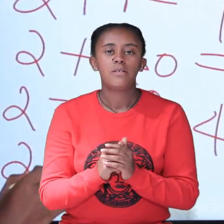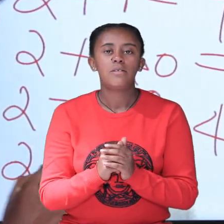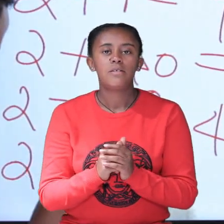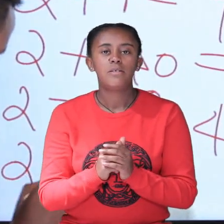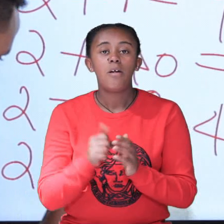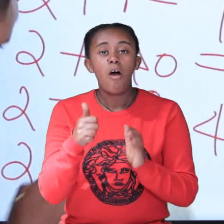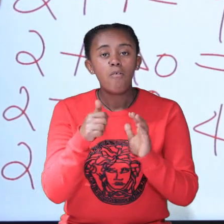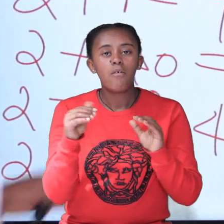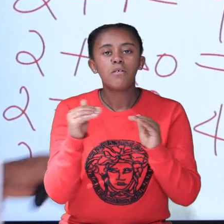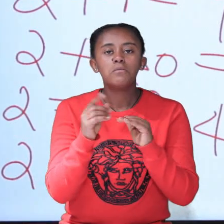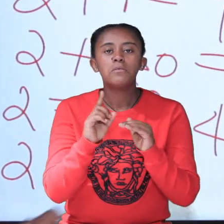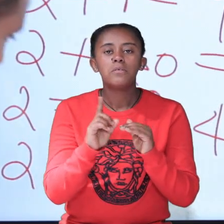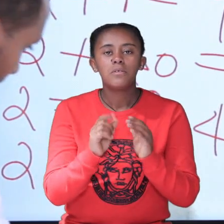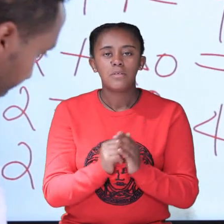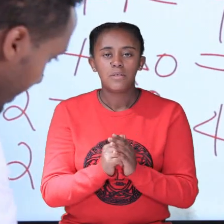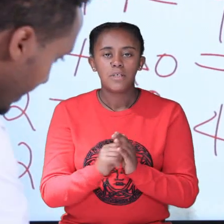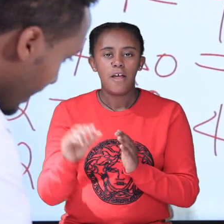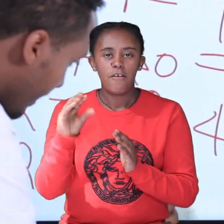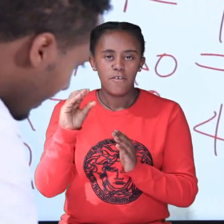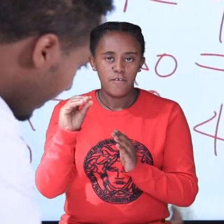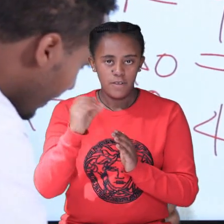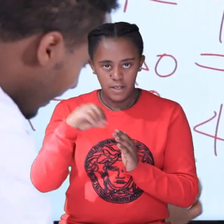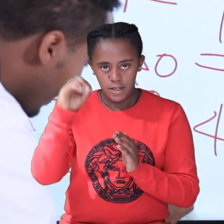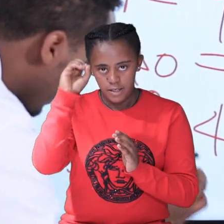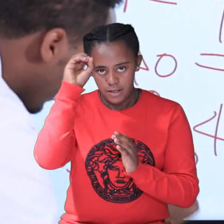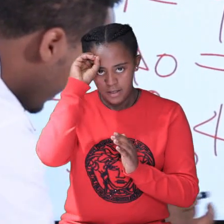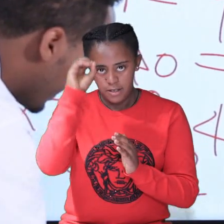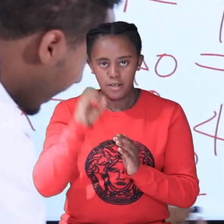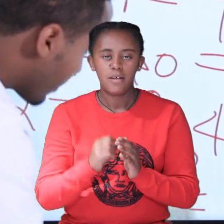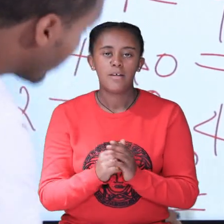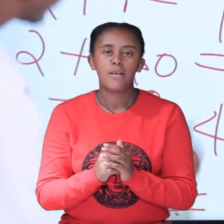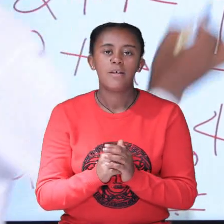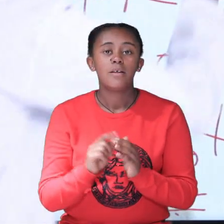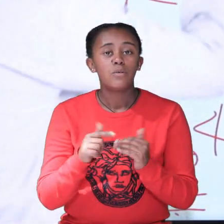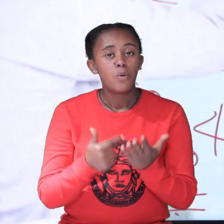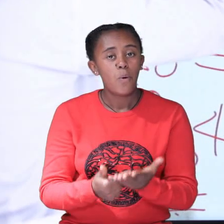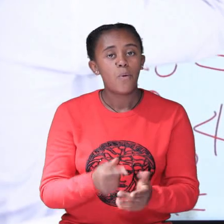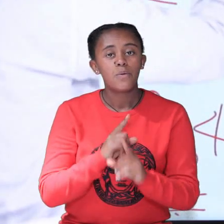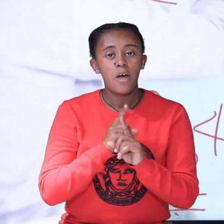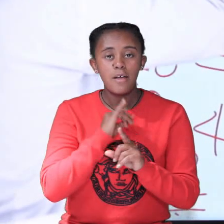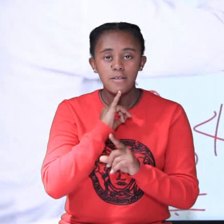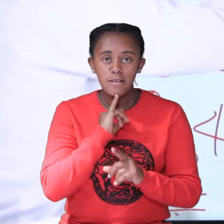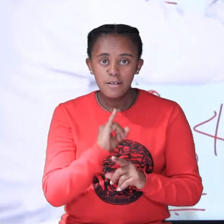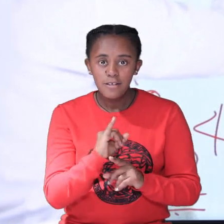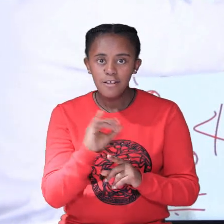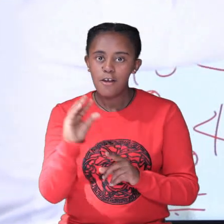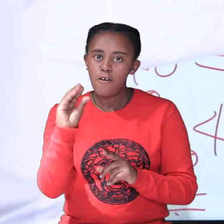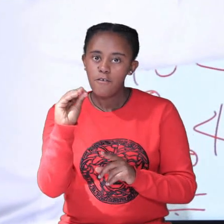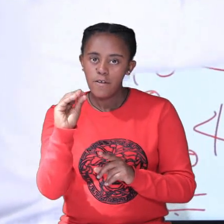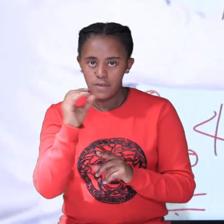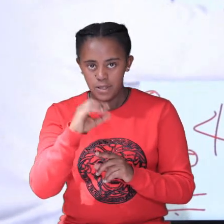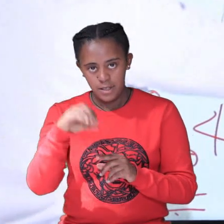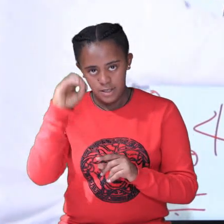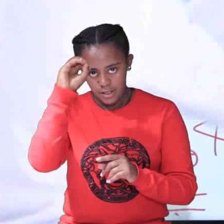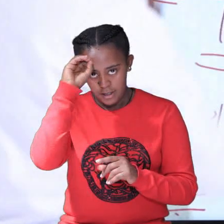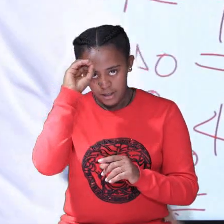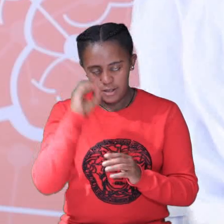90 degree. Alpha is equals to 90 degree minus